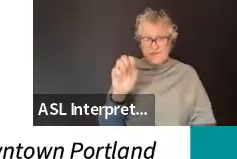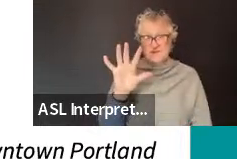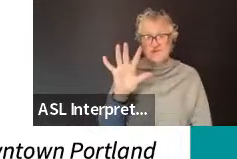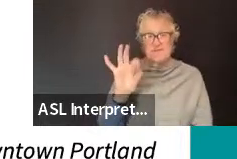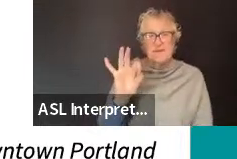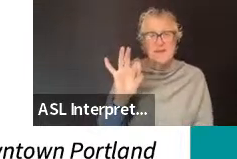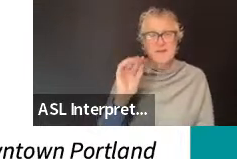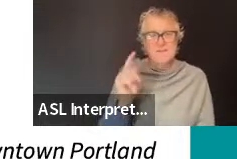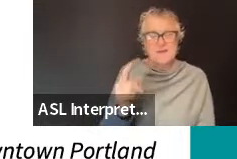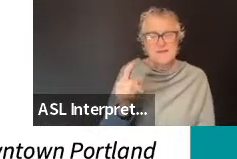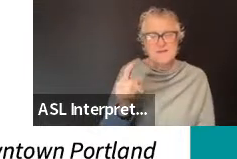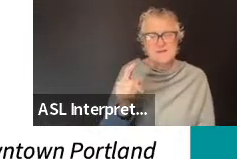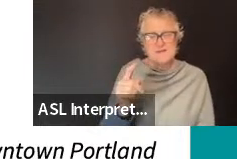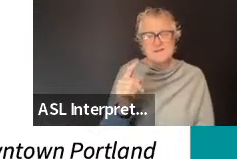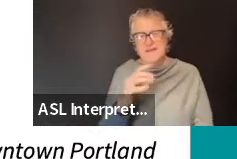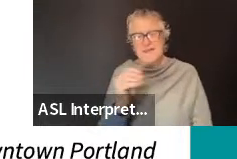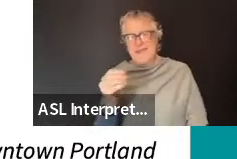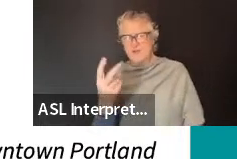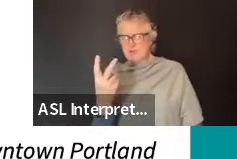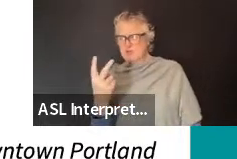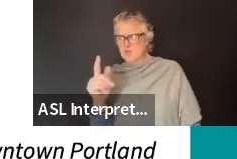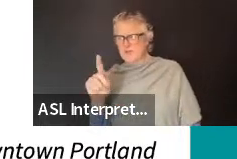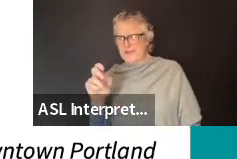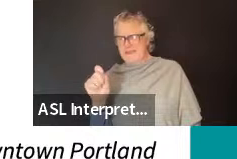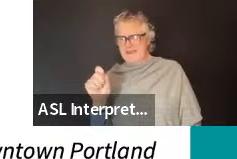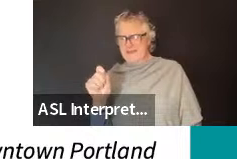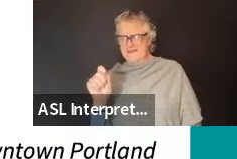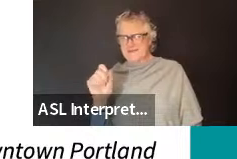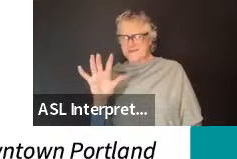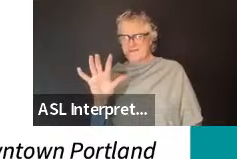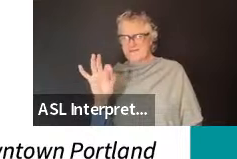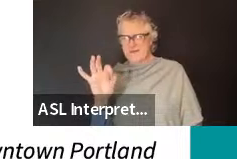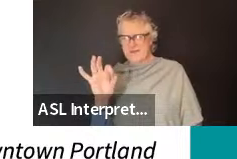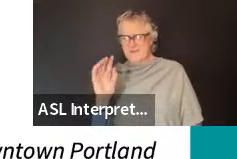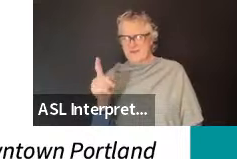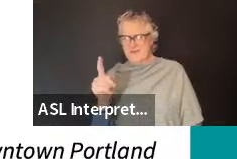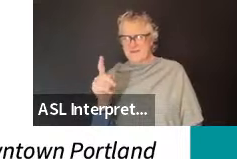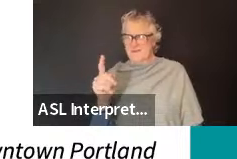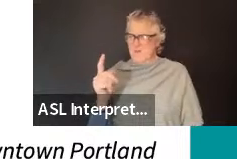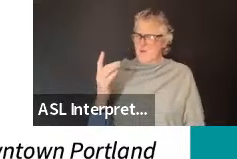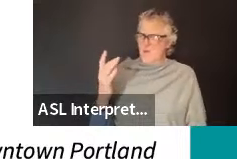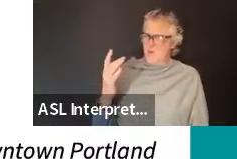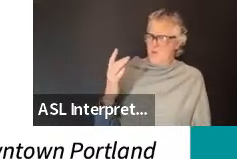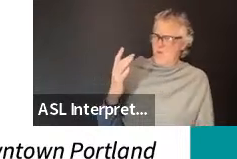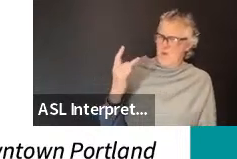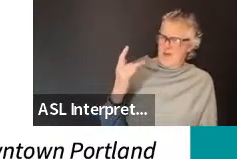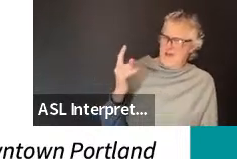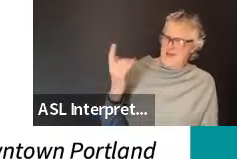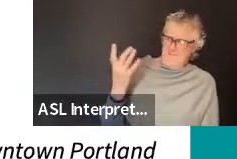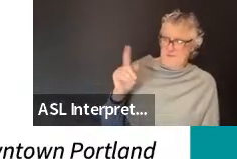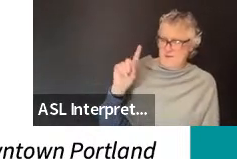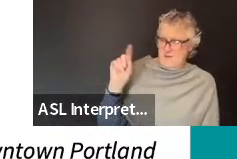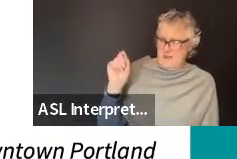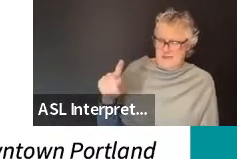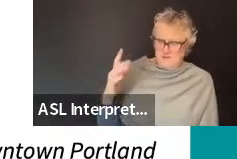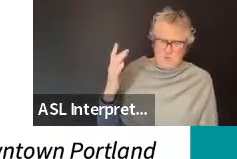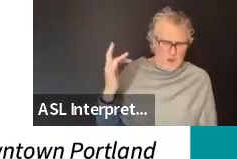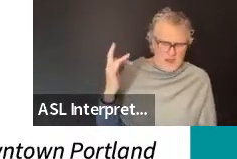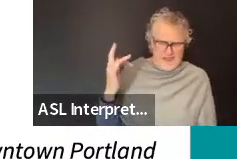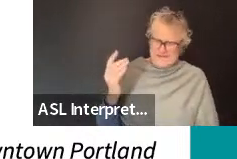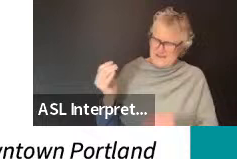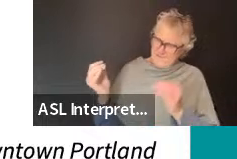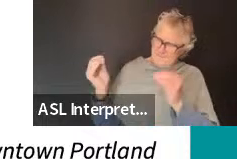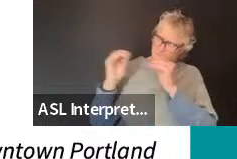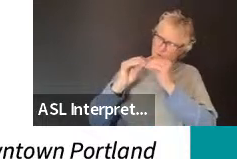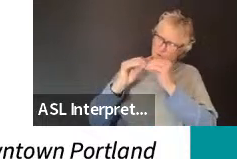that more time in the future? And part of the program will be relieving congestion at the bridge area,